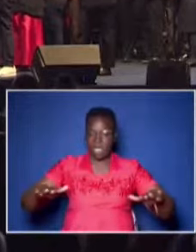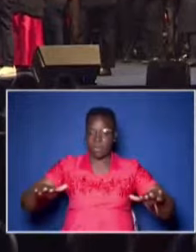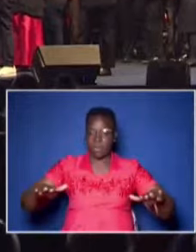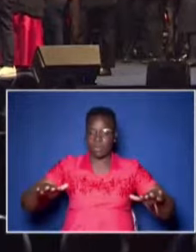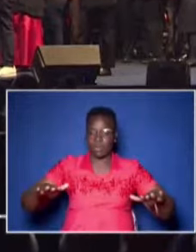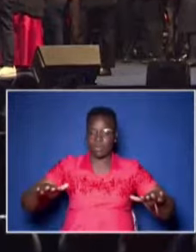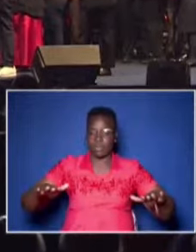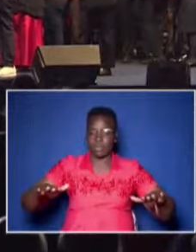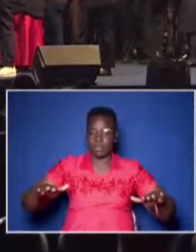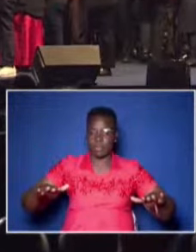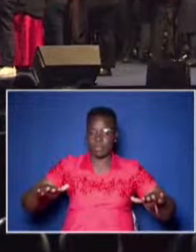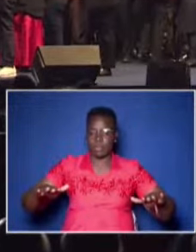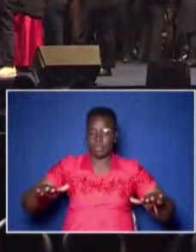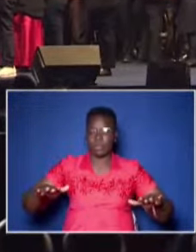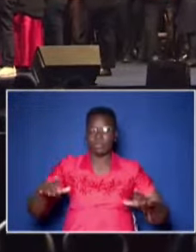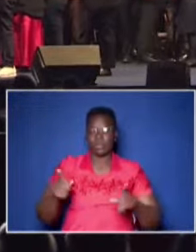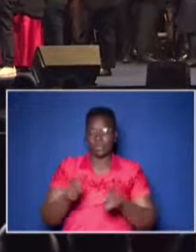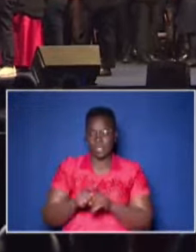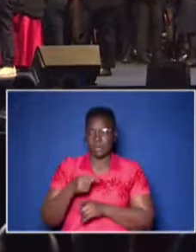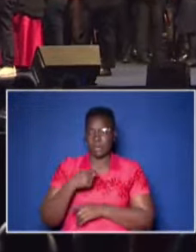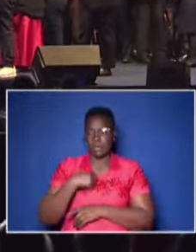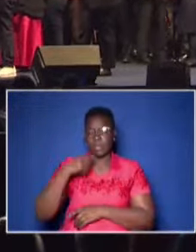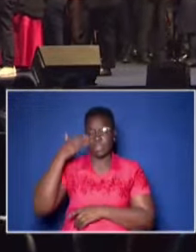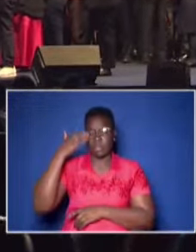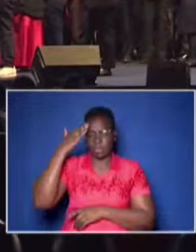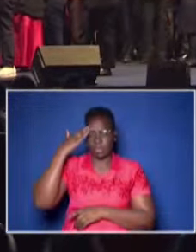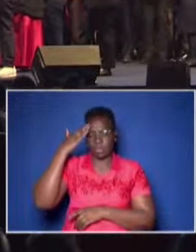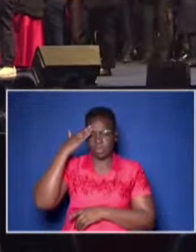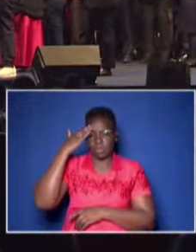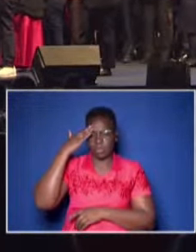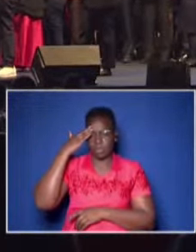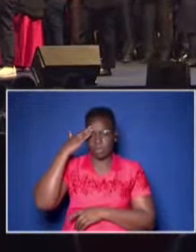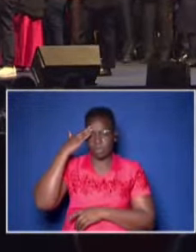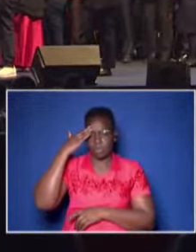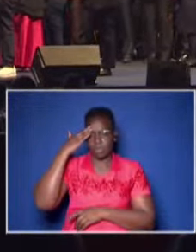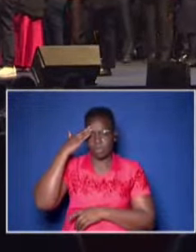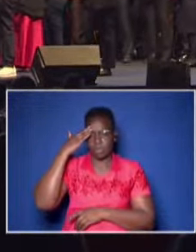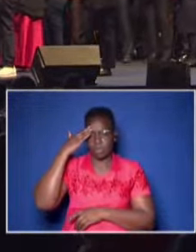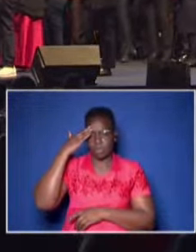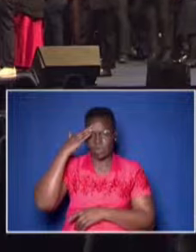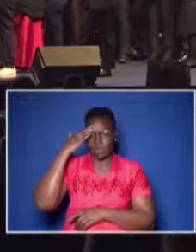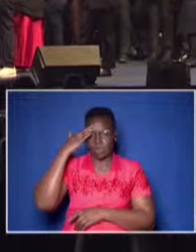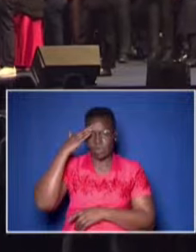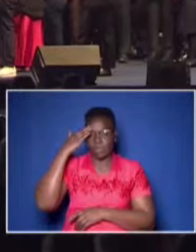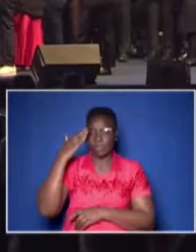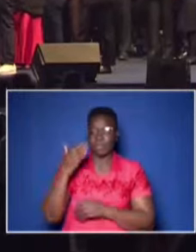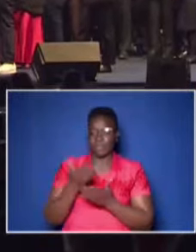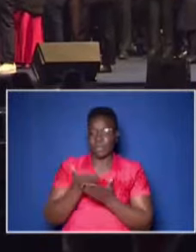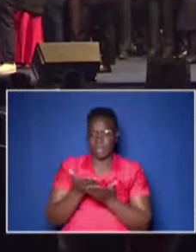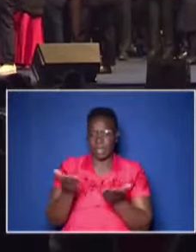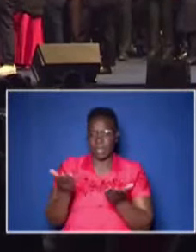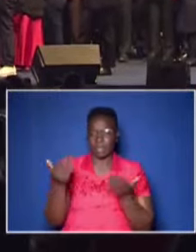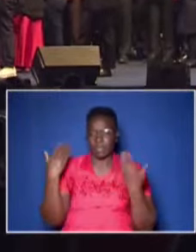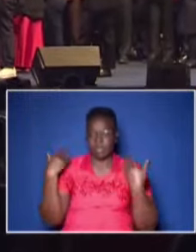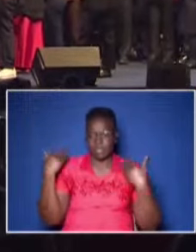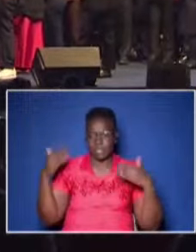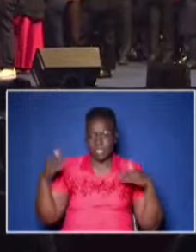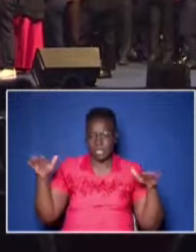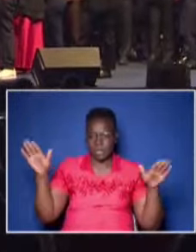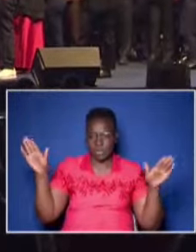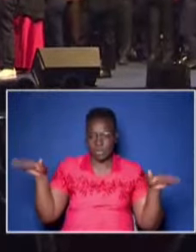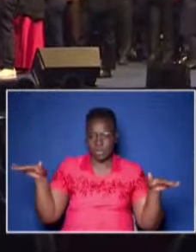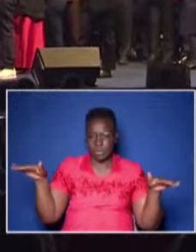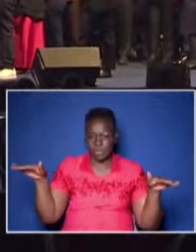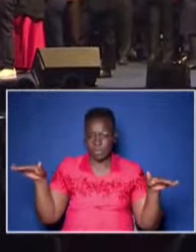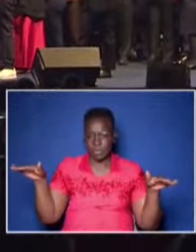and I know that there are angels